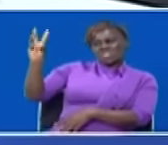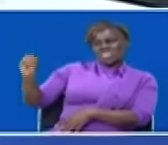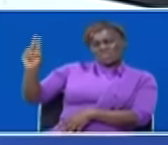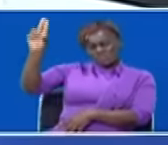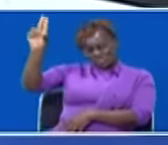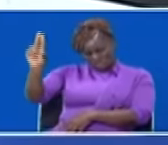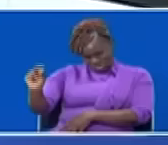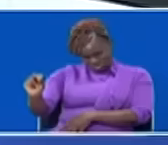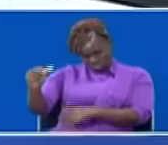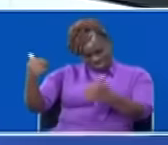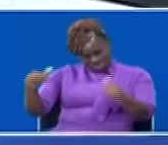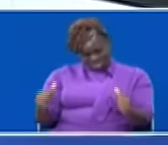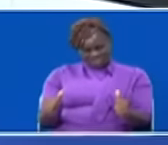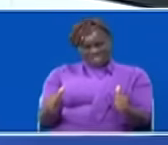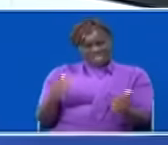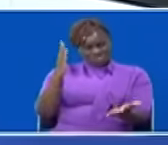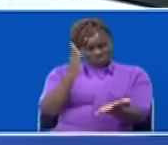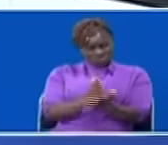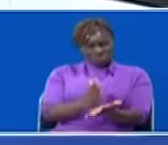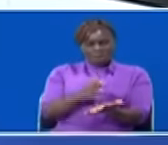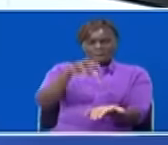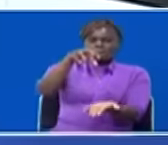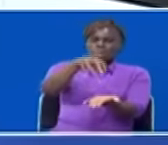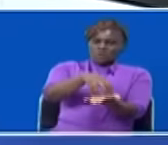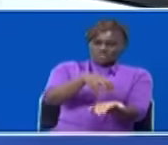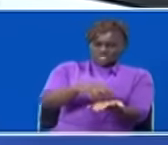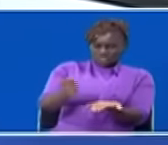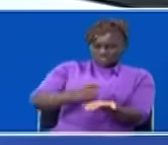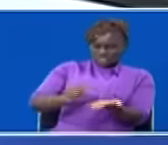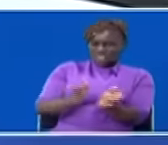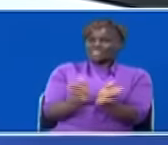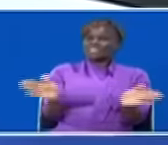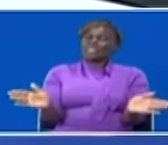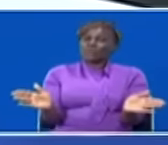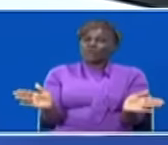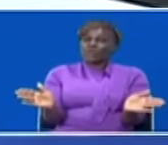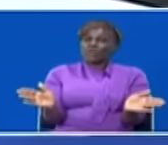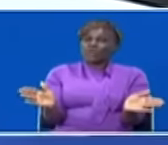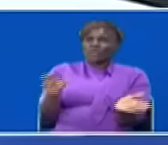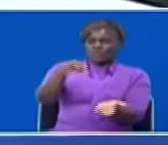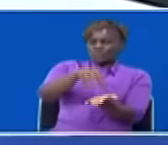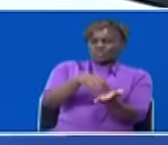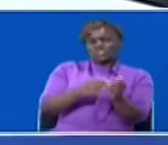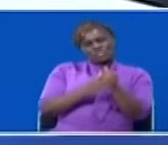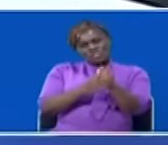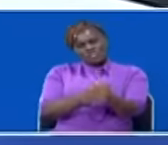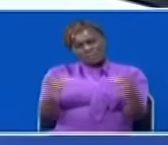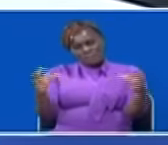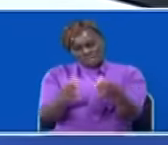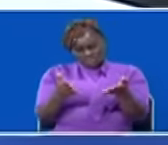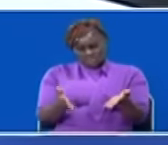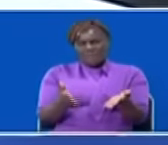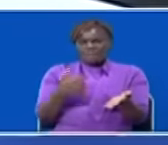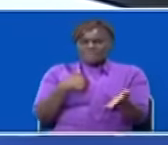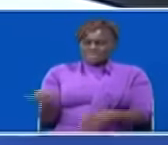tell you for certainty is that the position of Secretary General is a position in the leadership of this party. Right. I